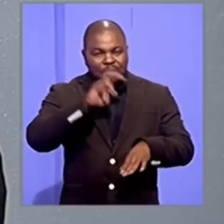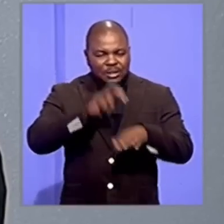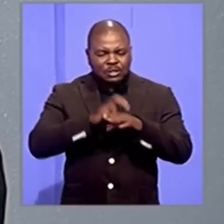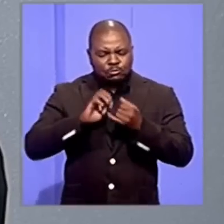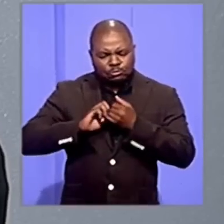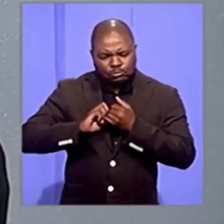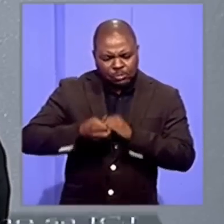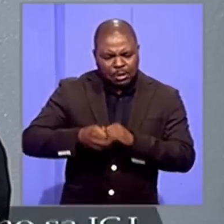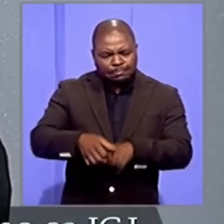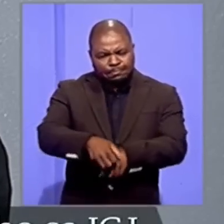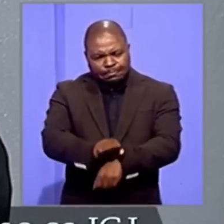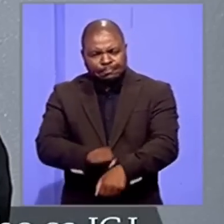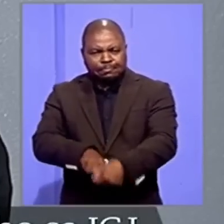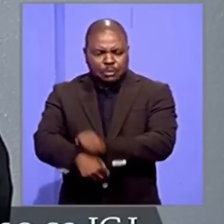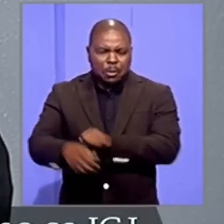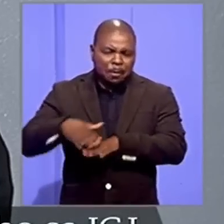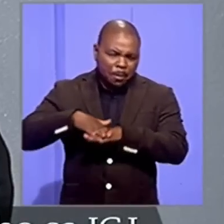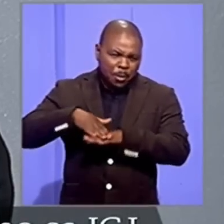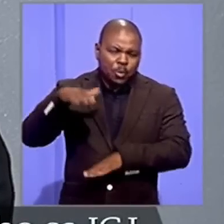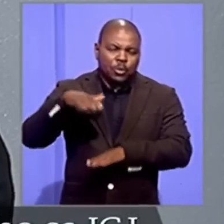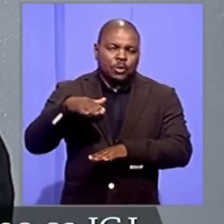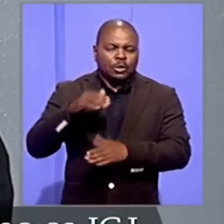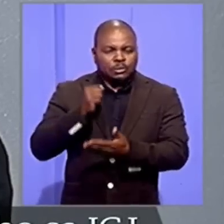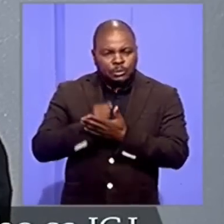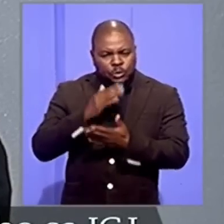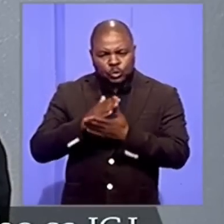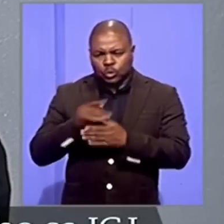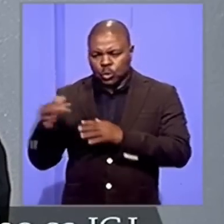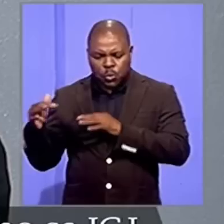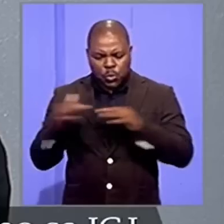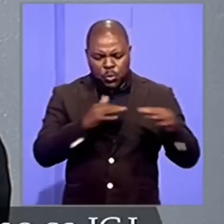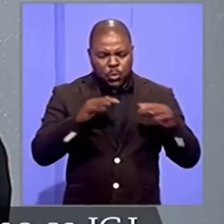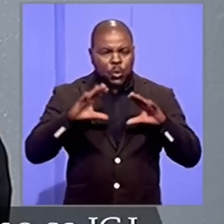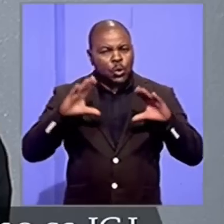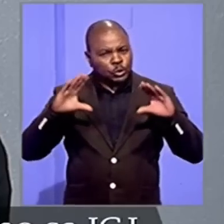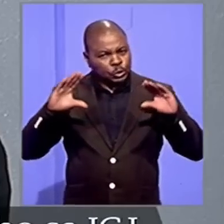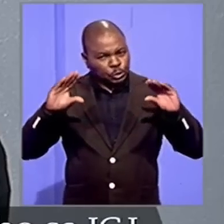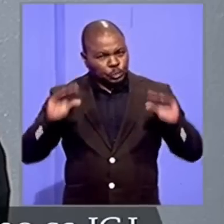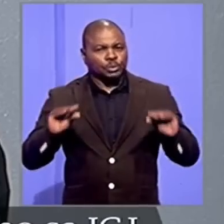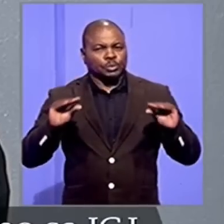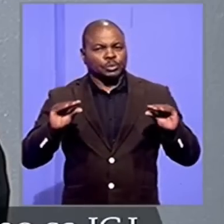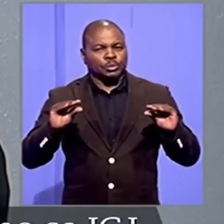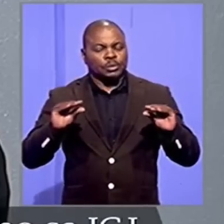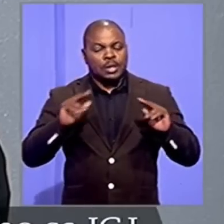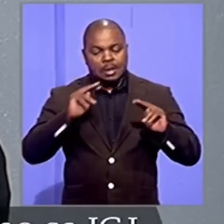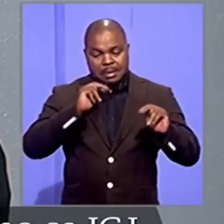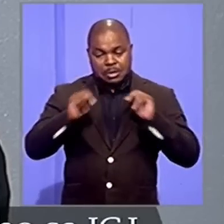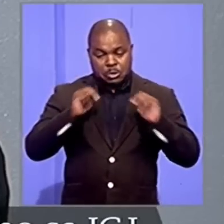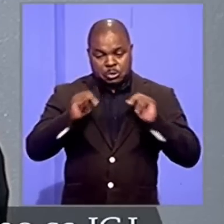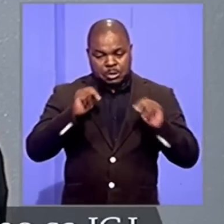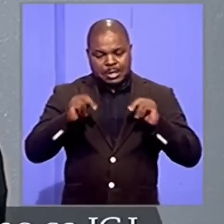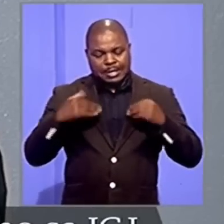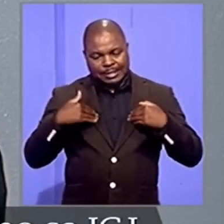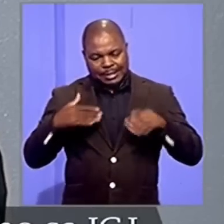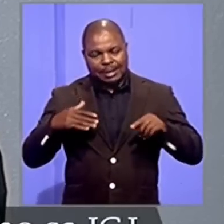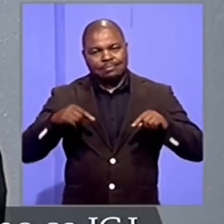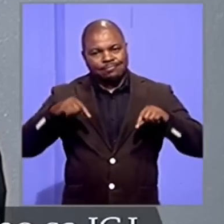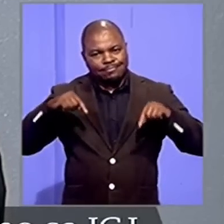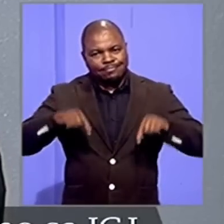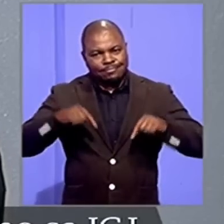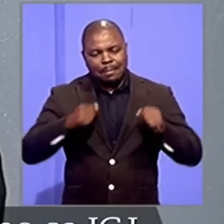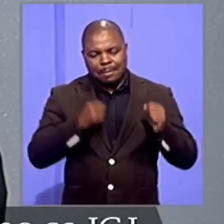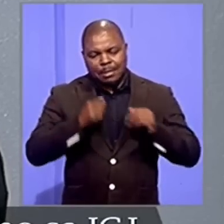effort towards a ceasefire, and negotiations should commence on a